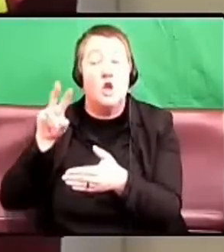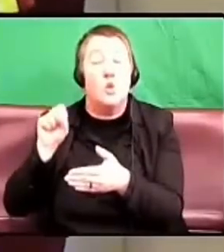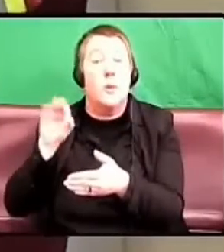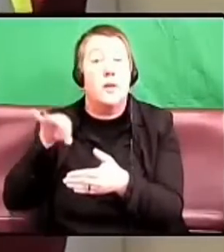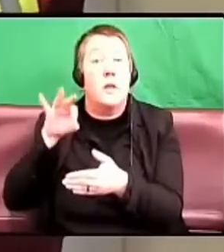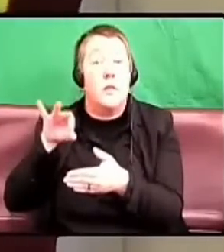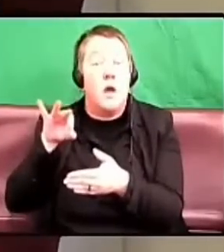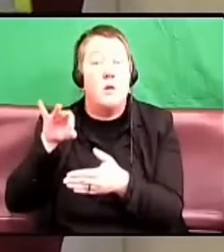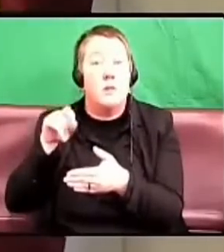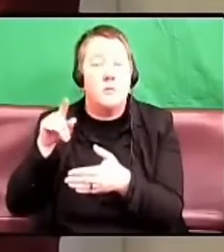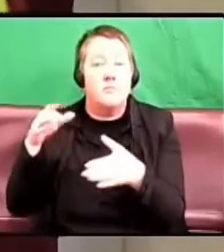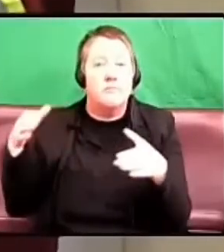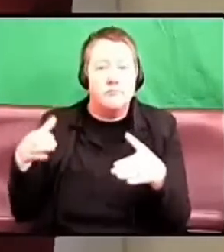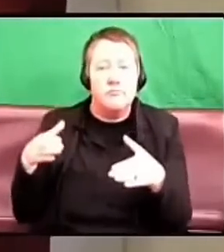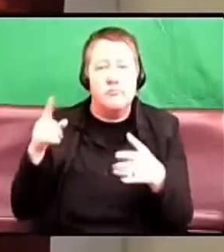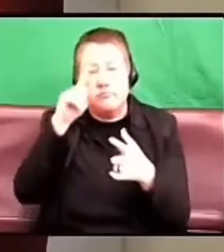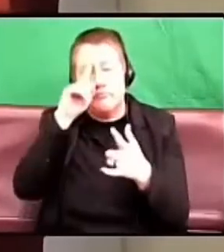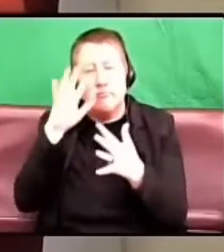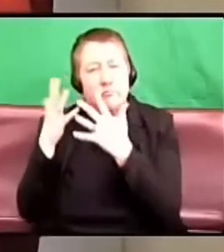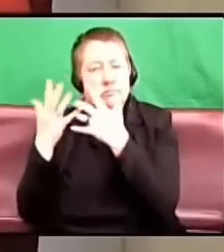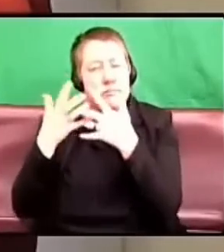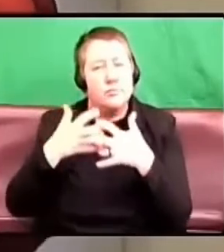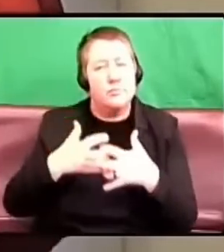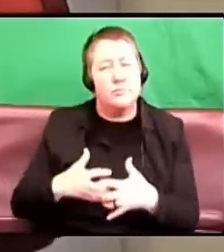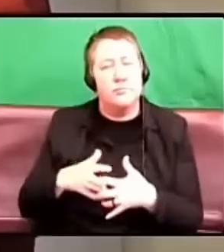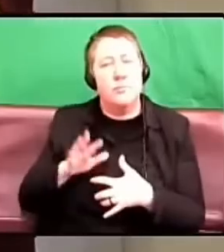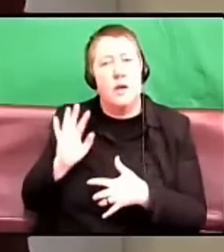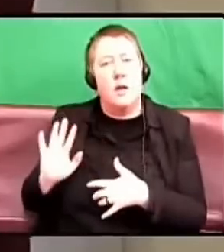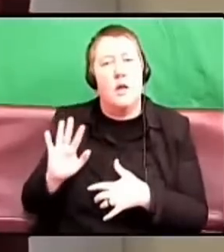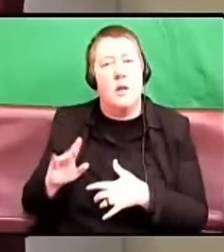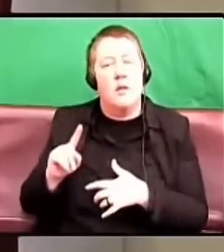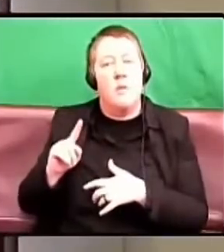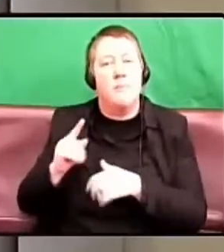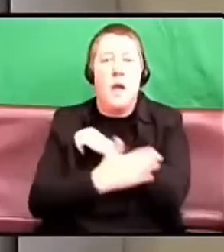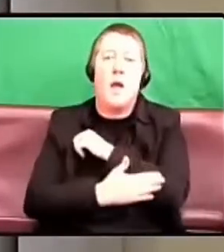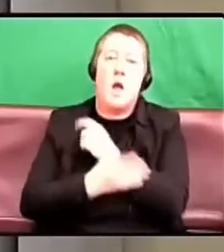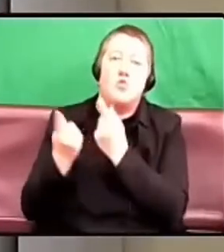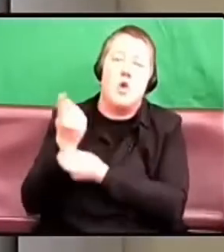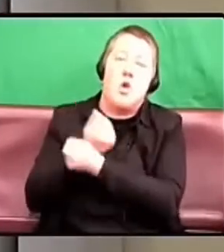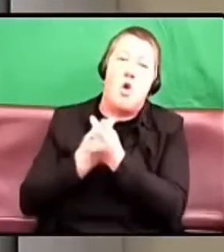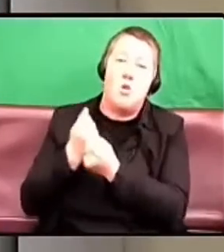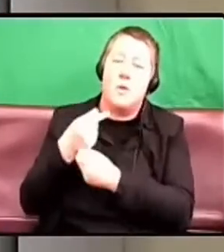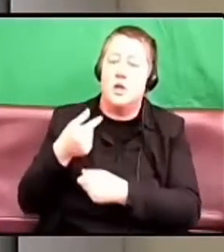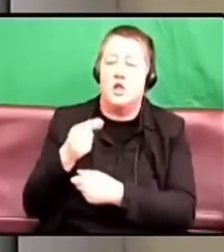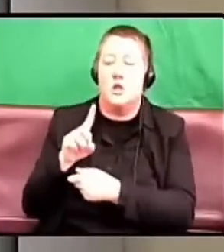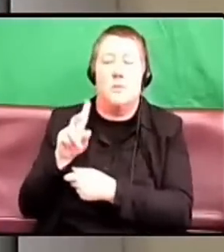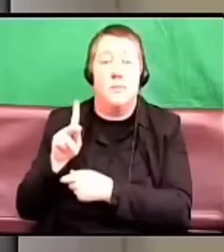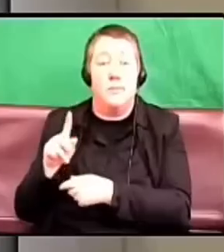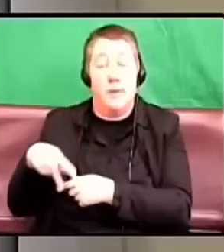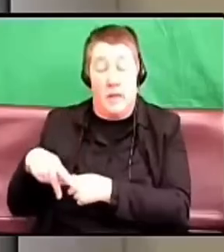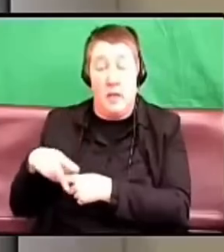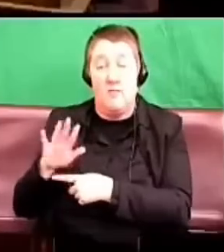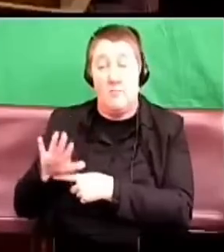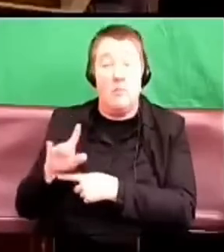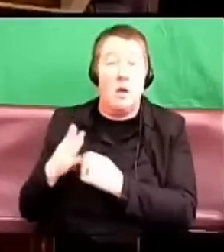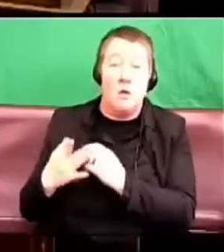the way they calculate their GDP, Nigeria became the #1 economy in